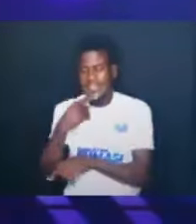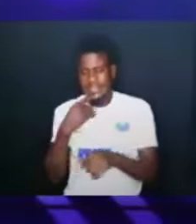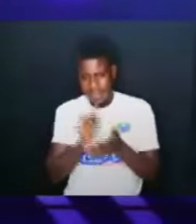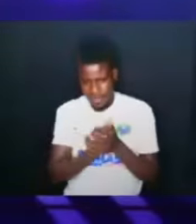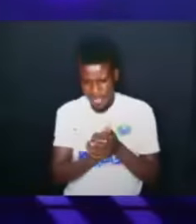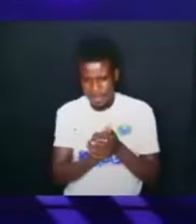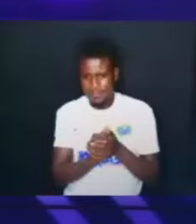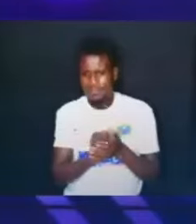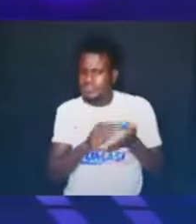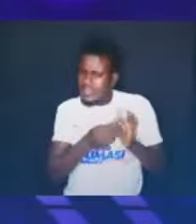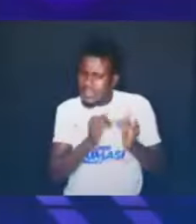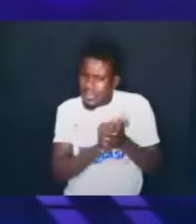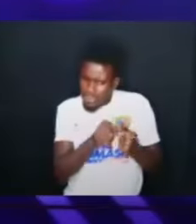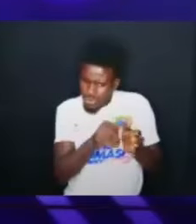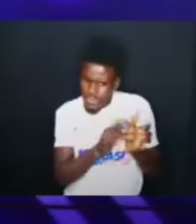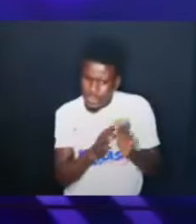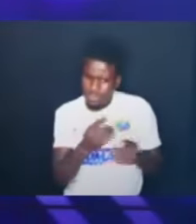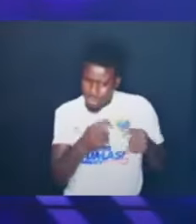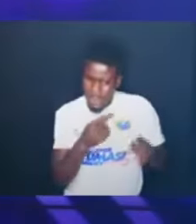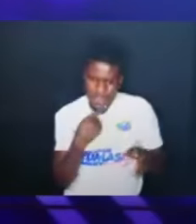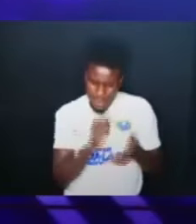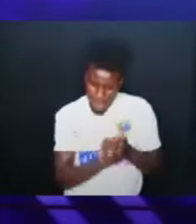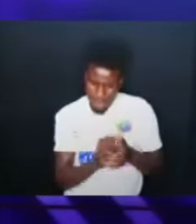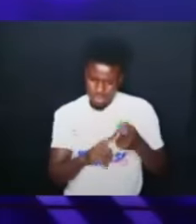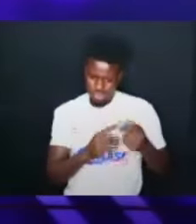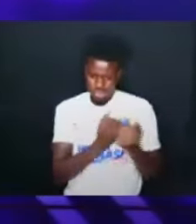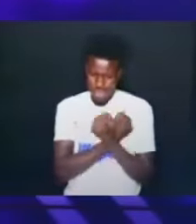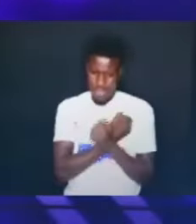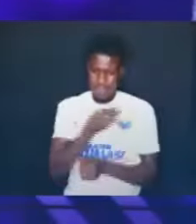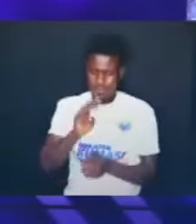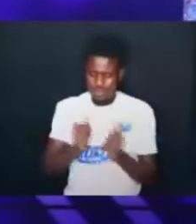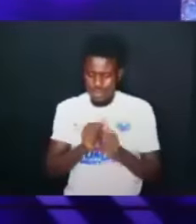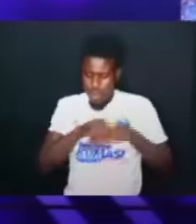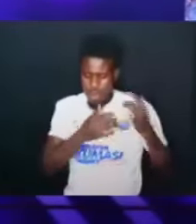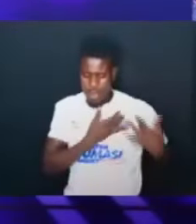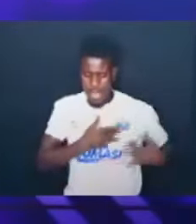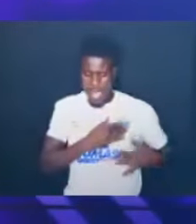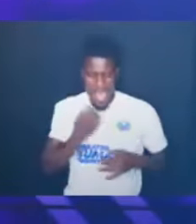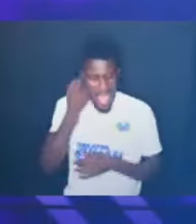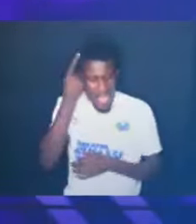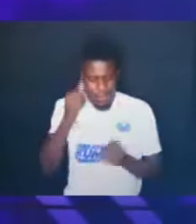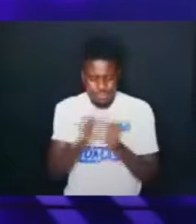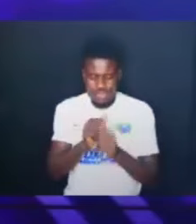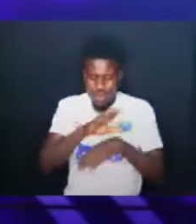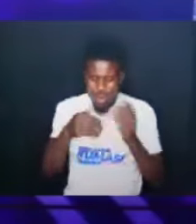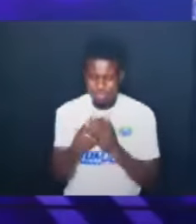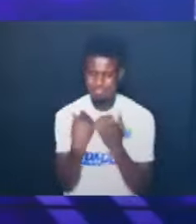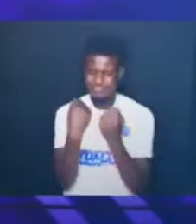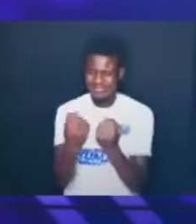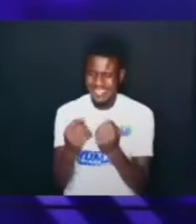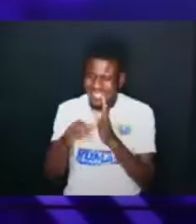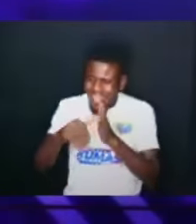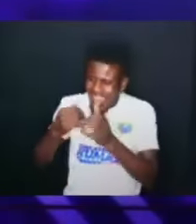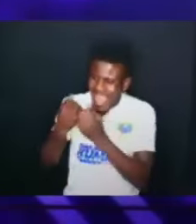him with all your heart, with all your understanding, with all your strength, and